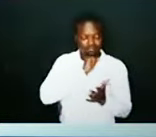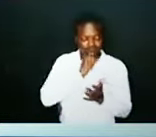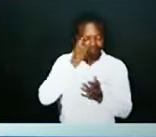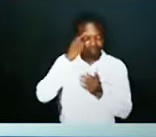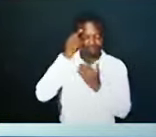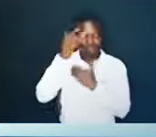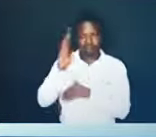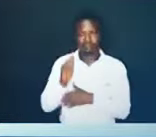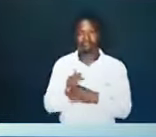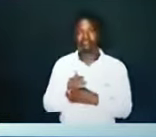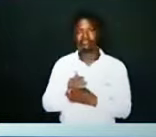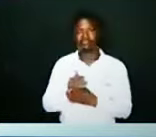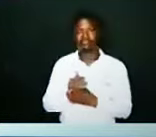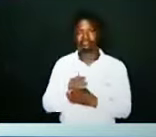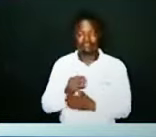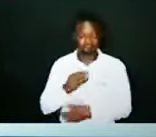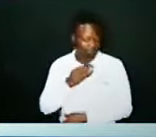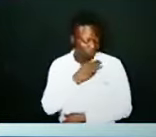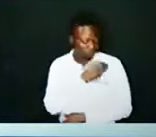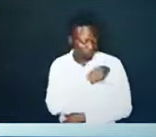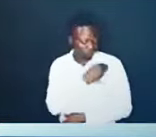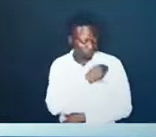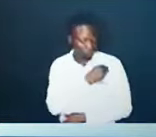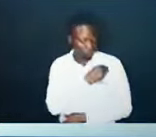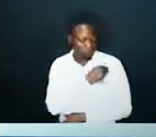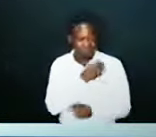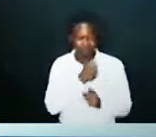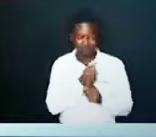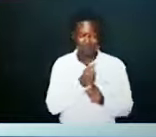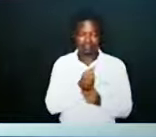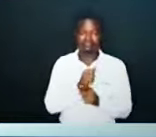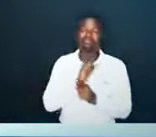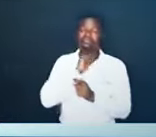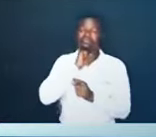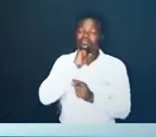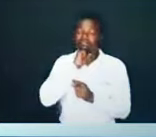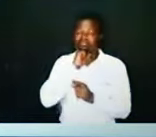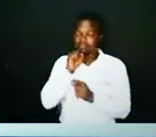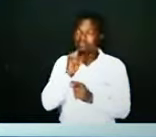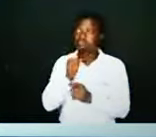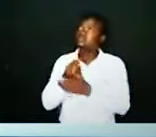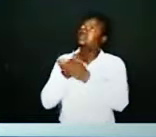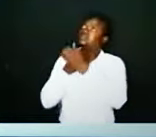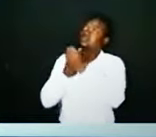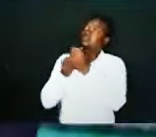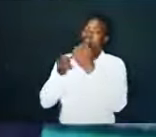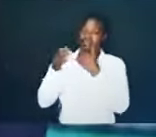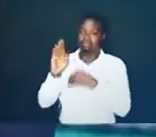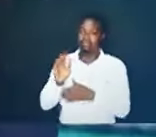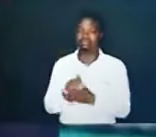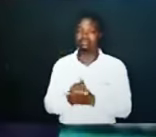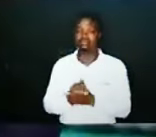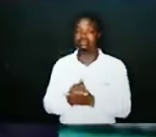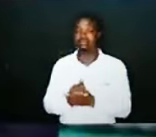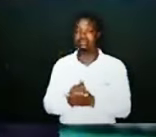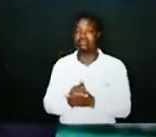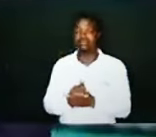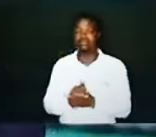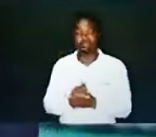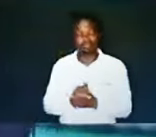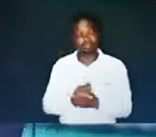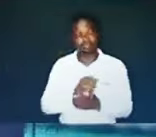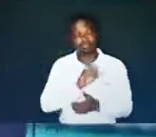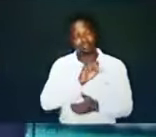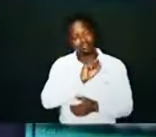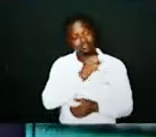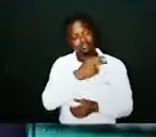jina ediama Christo. Mordecai, the old man, stood for Christ. Mordecai na kuabre mukro jina ma Christo. And then the Abednego's young people